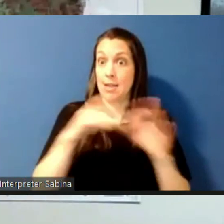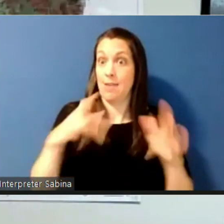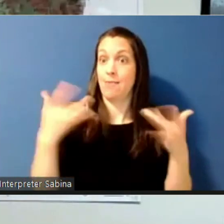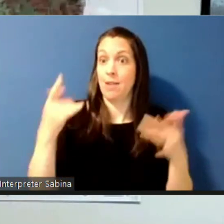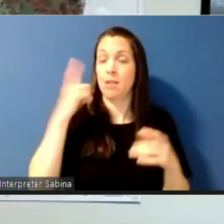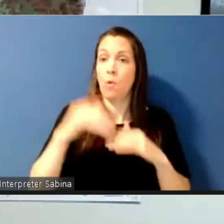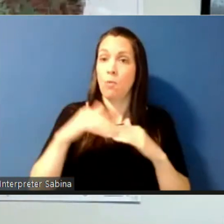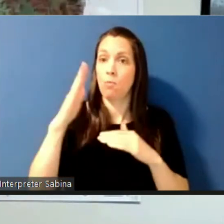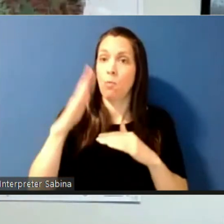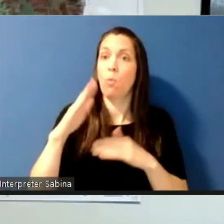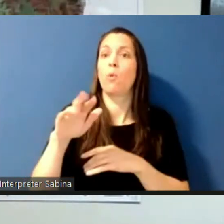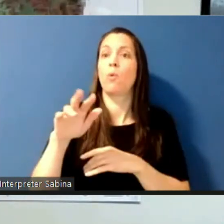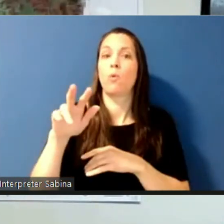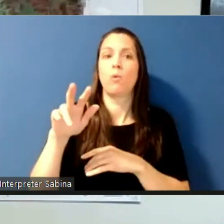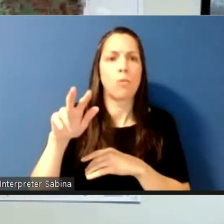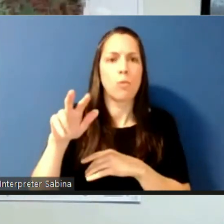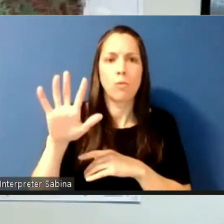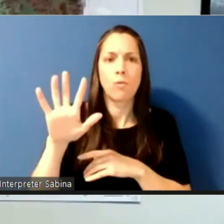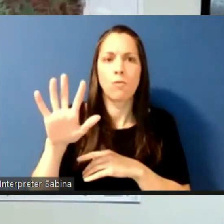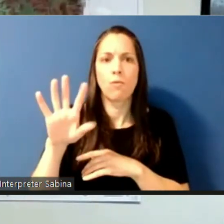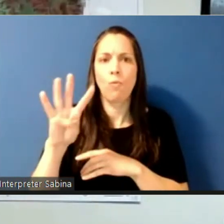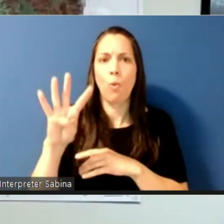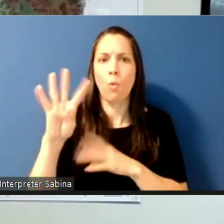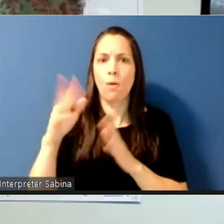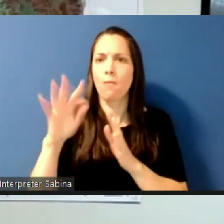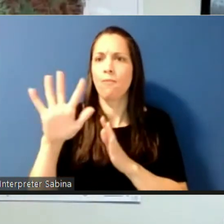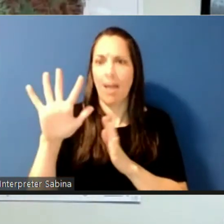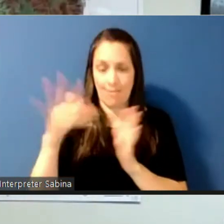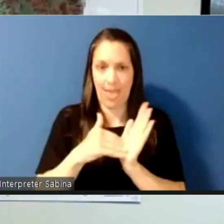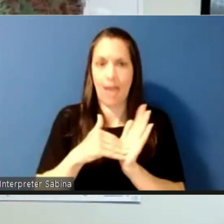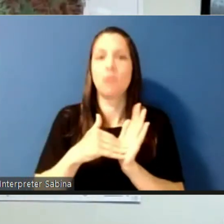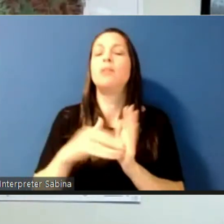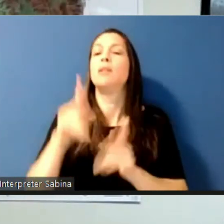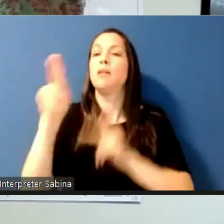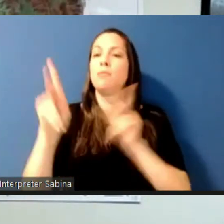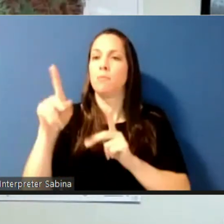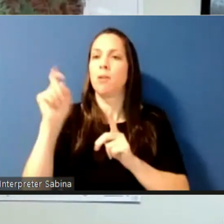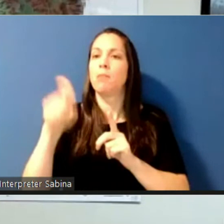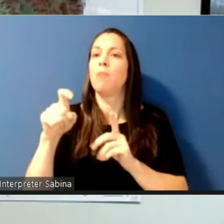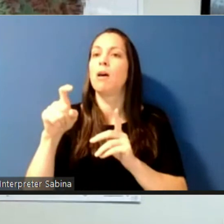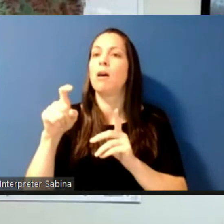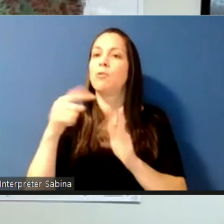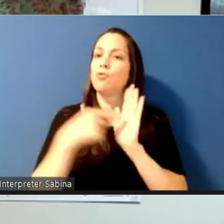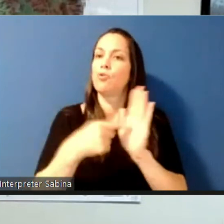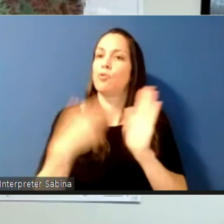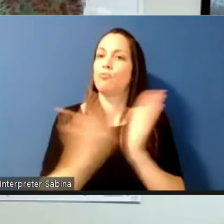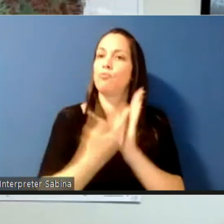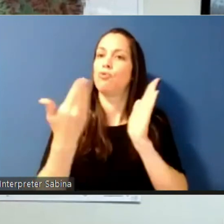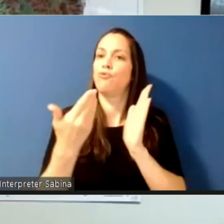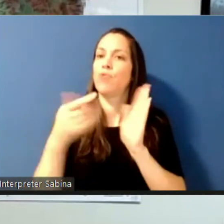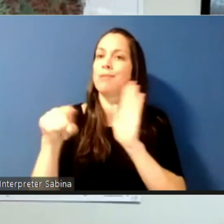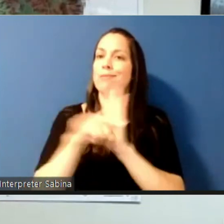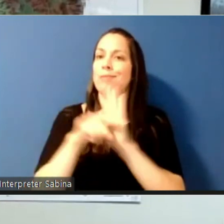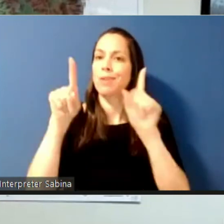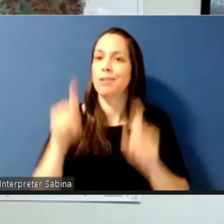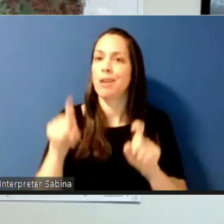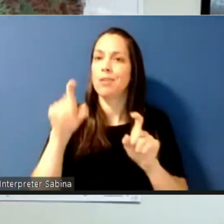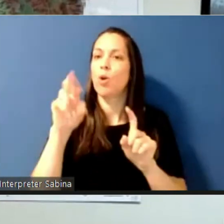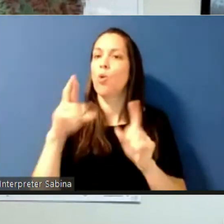5,000, people will be required to show proof of a negative test or